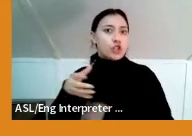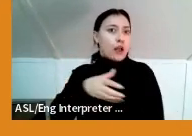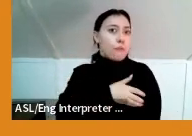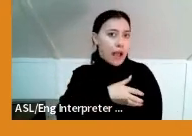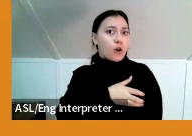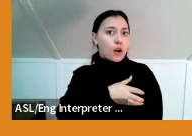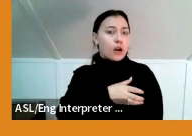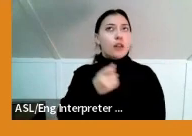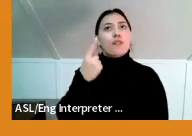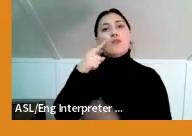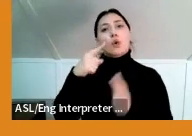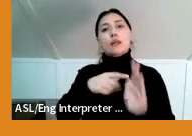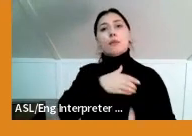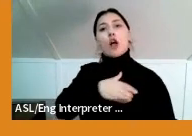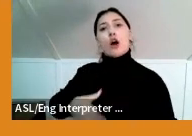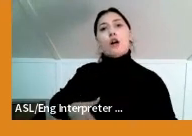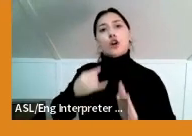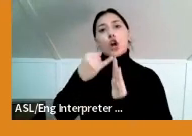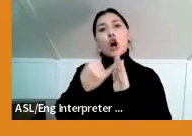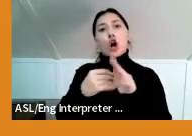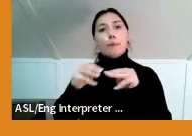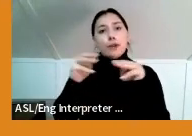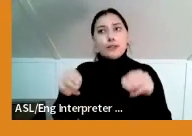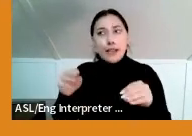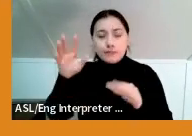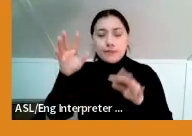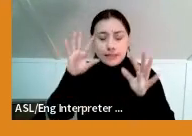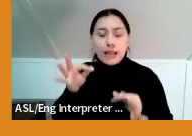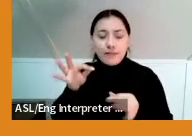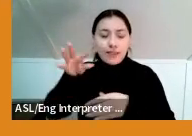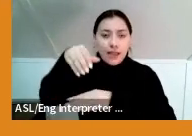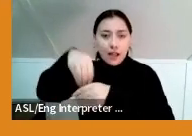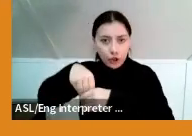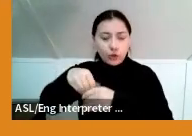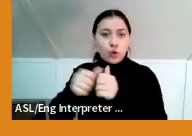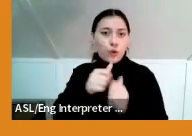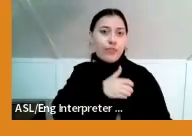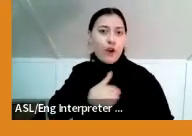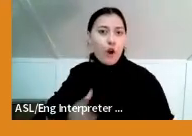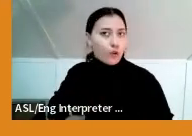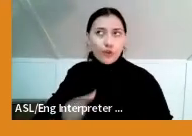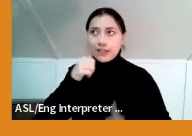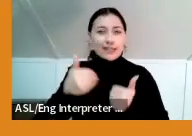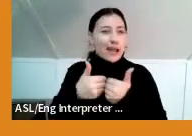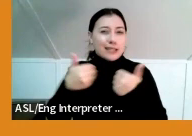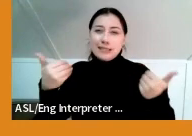Harvard Art Museum is absolutely a part of Harvard. It is not a separate organization.